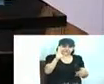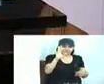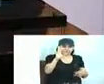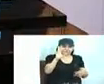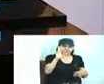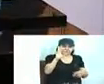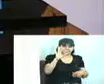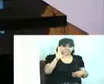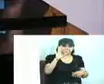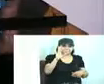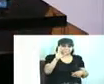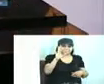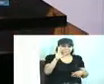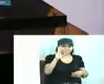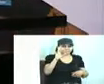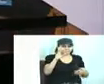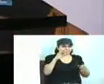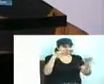defy